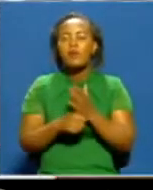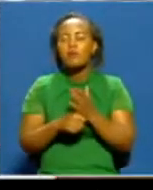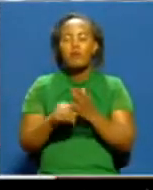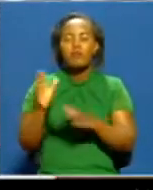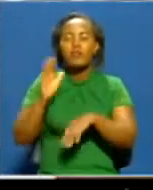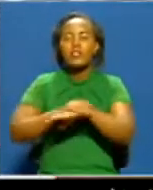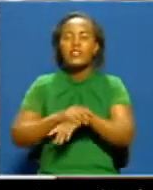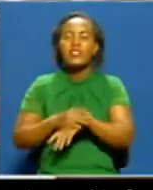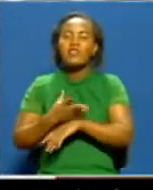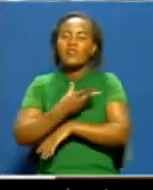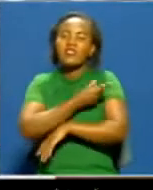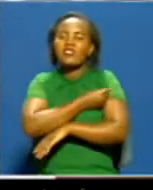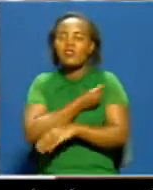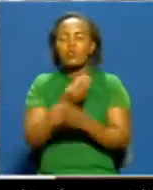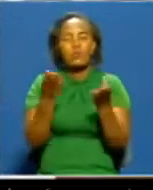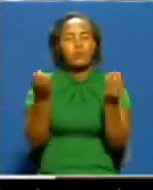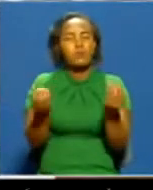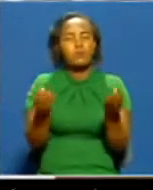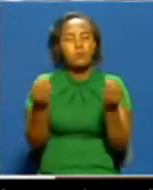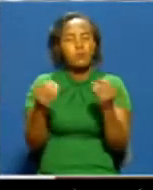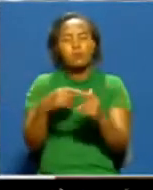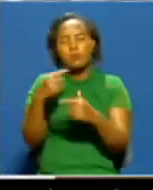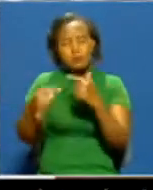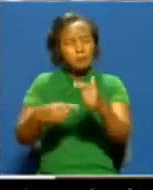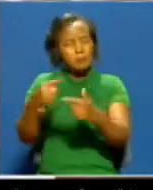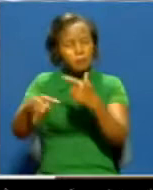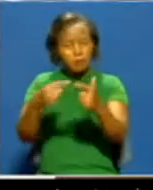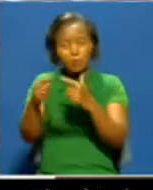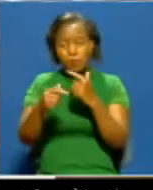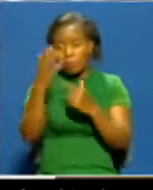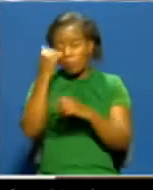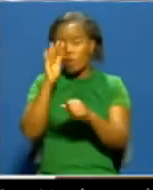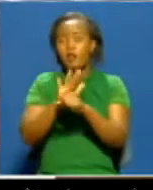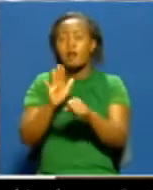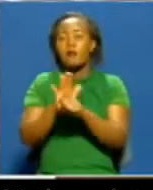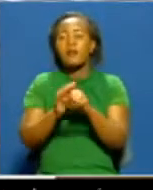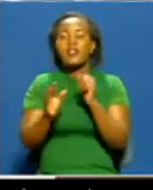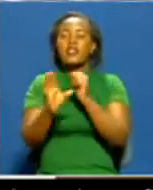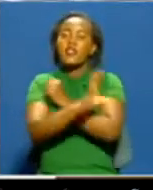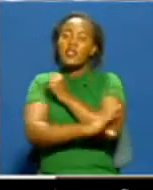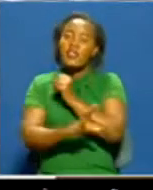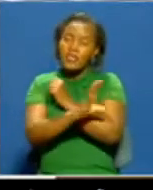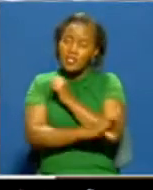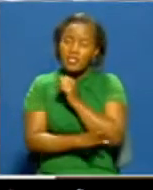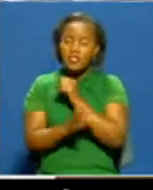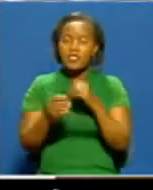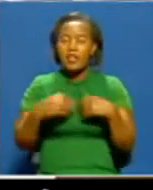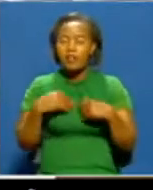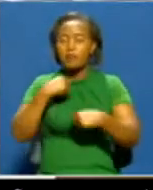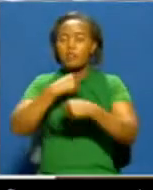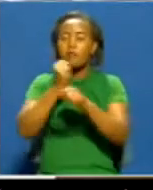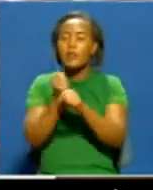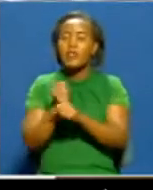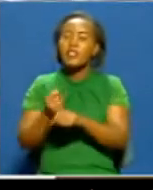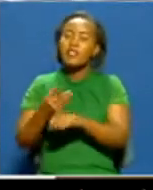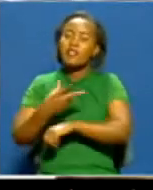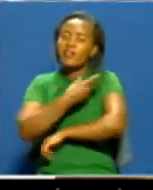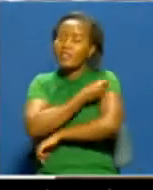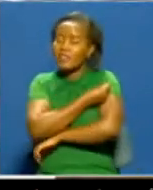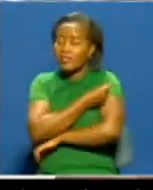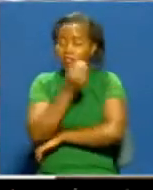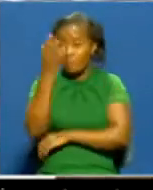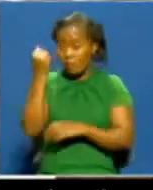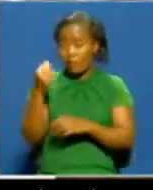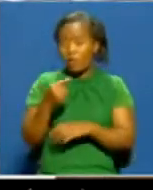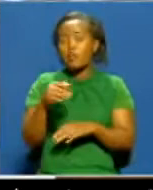of countries who produce those vaccines have also been vaccinating and have been fairly successful because they were waiting to give their